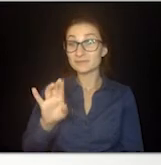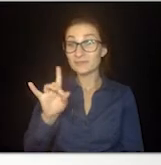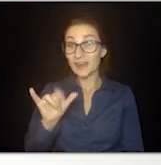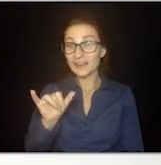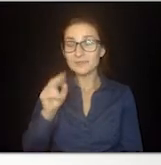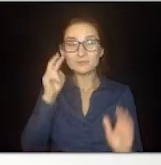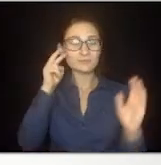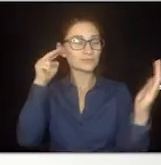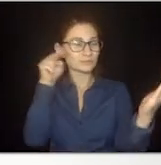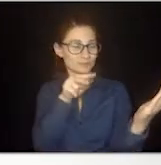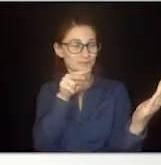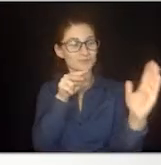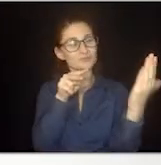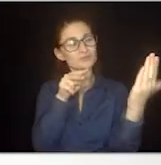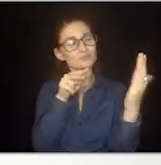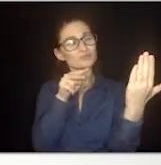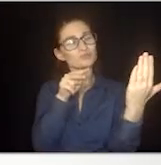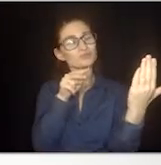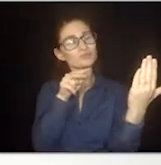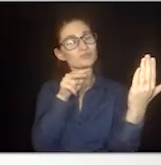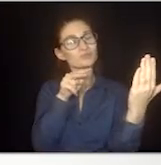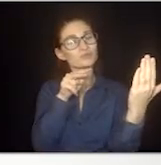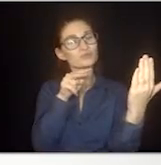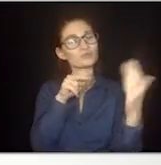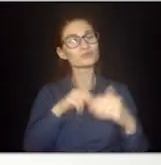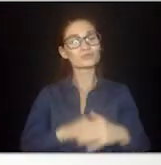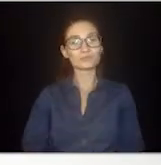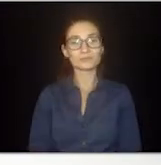Freddie looks in the mirror for a second.